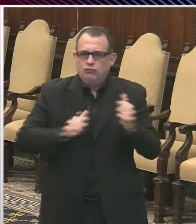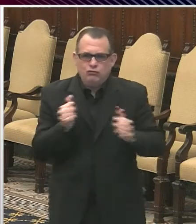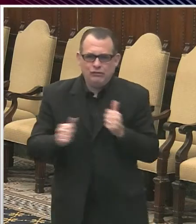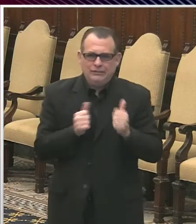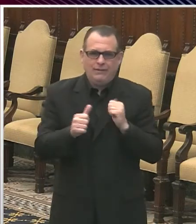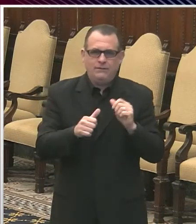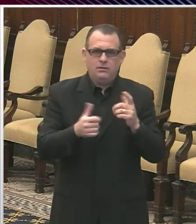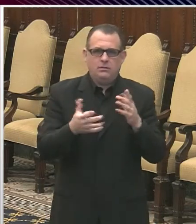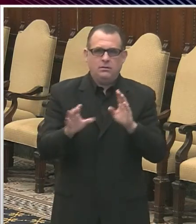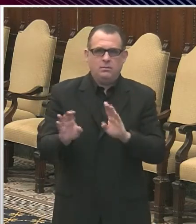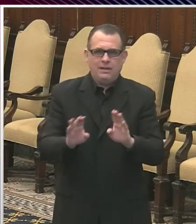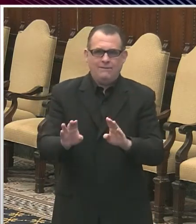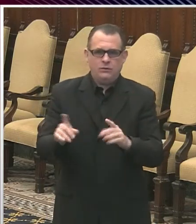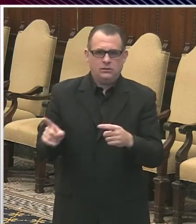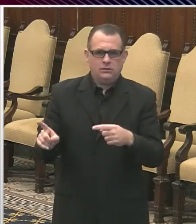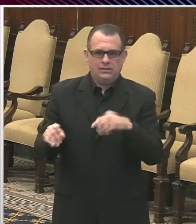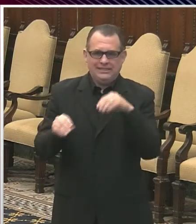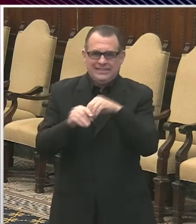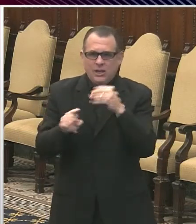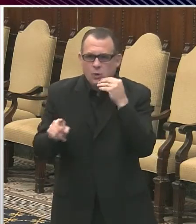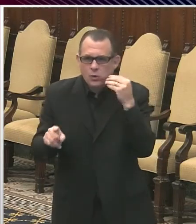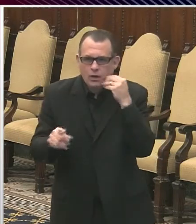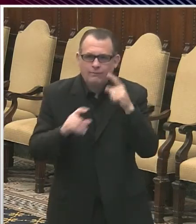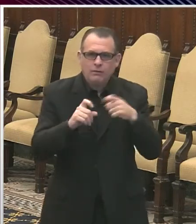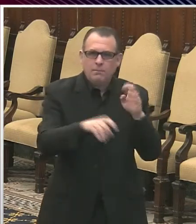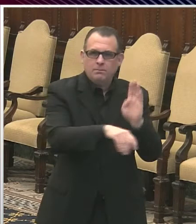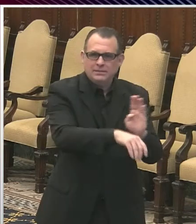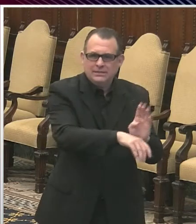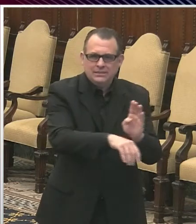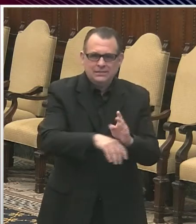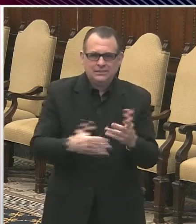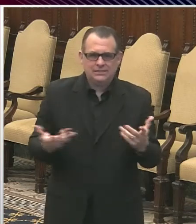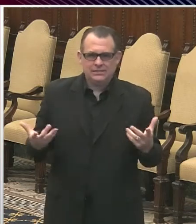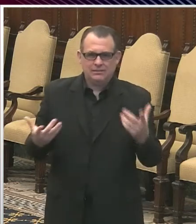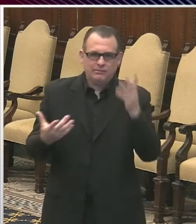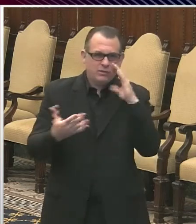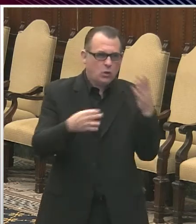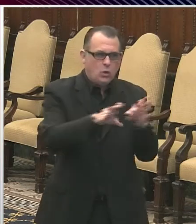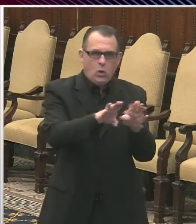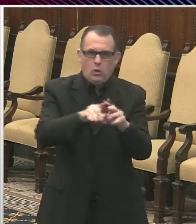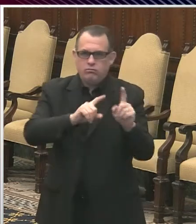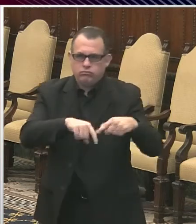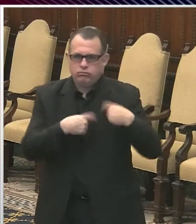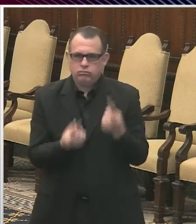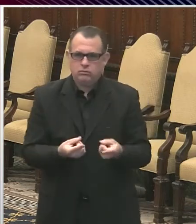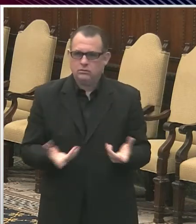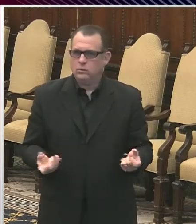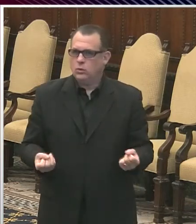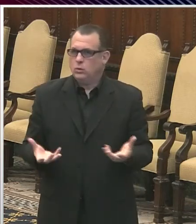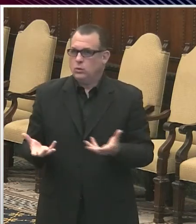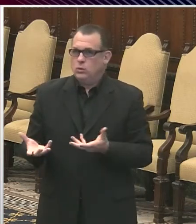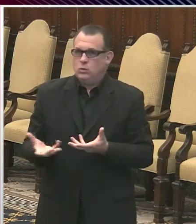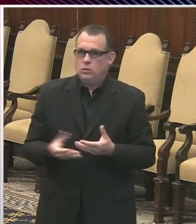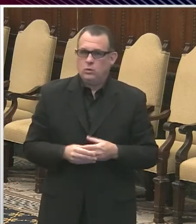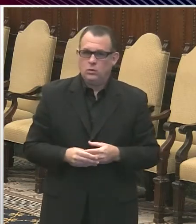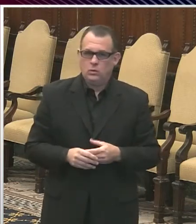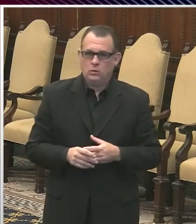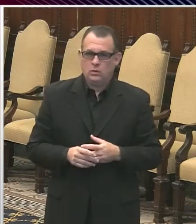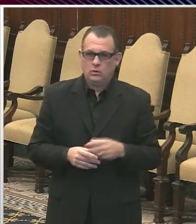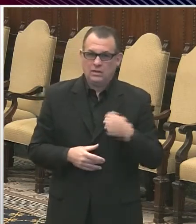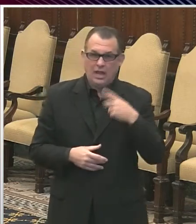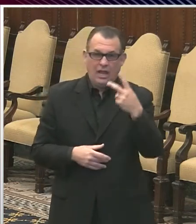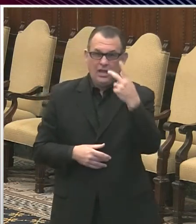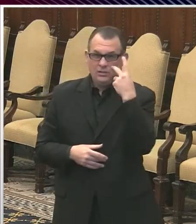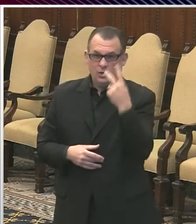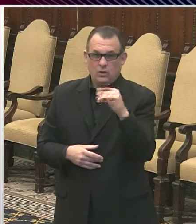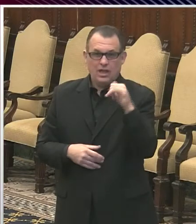their businesses and their homes and keeping garbage and things like that tightly wound. So your thoughts just about this warning from the